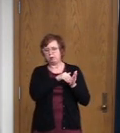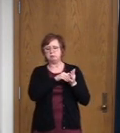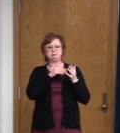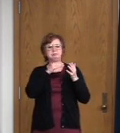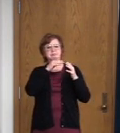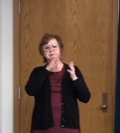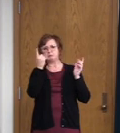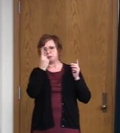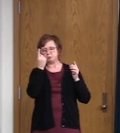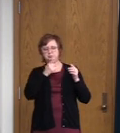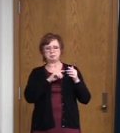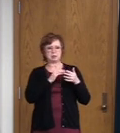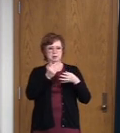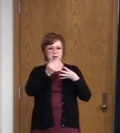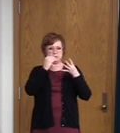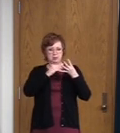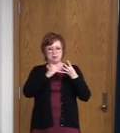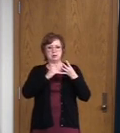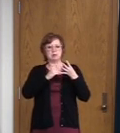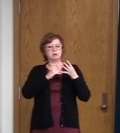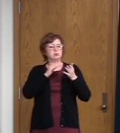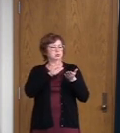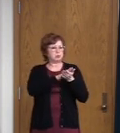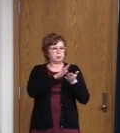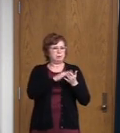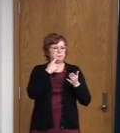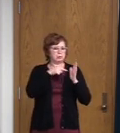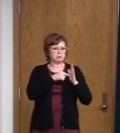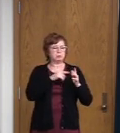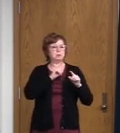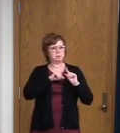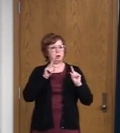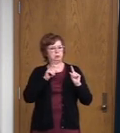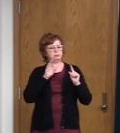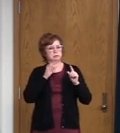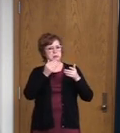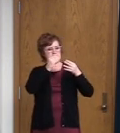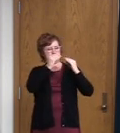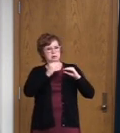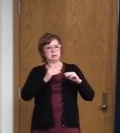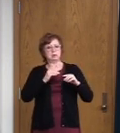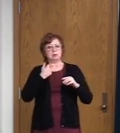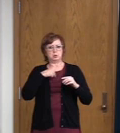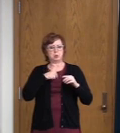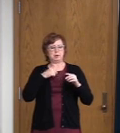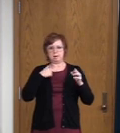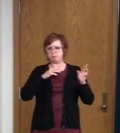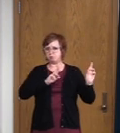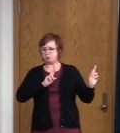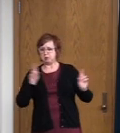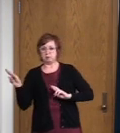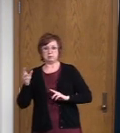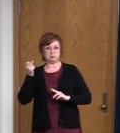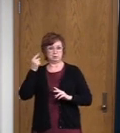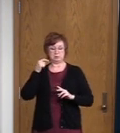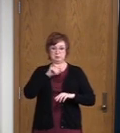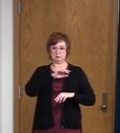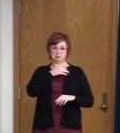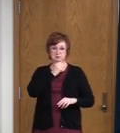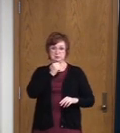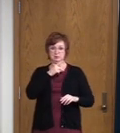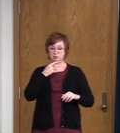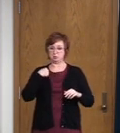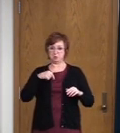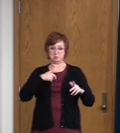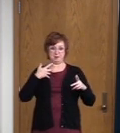Saskatchewan currently has the highest percentage of our vaccine supply in people's arm over any other province in Canada.